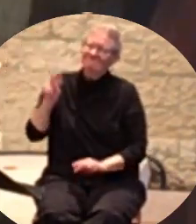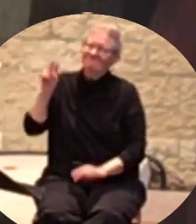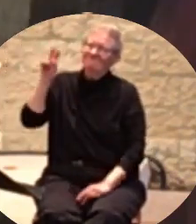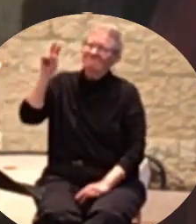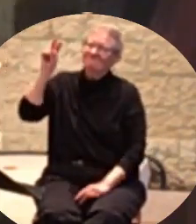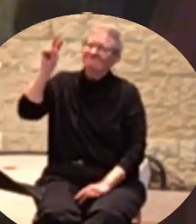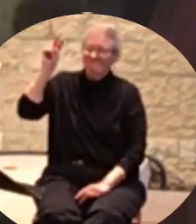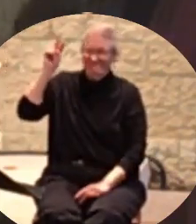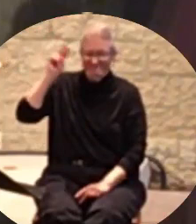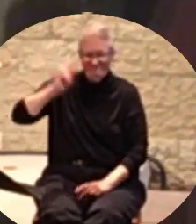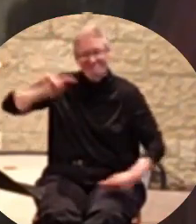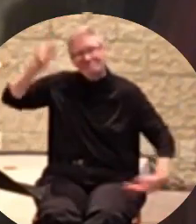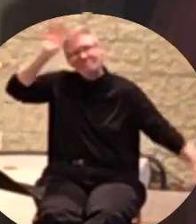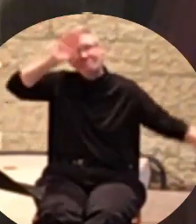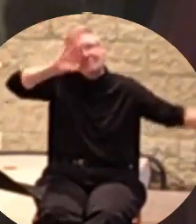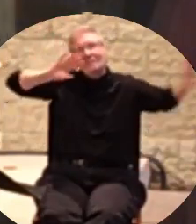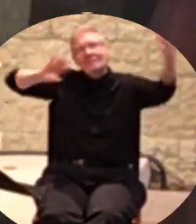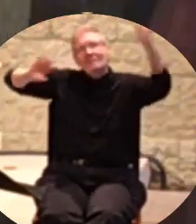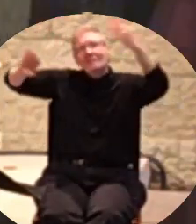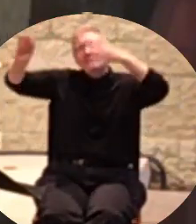above, melt the clouds of grief.